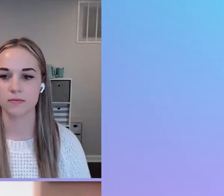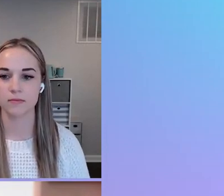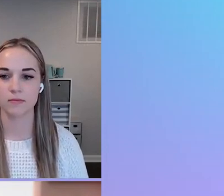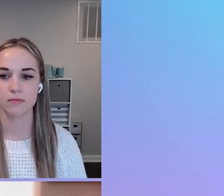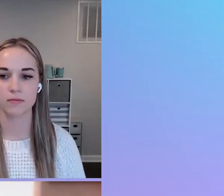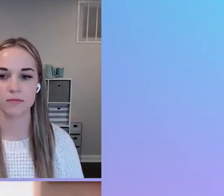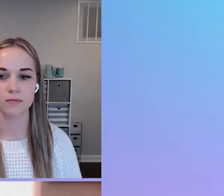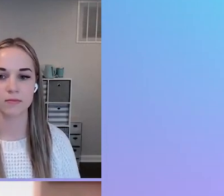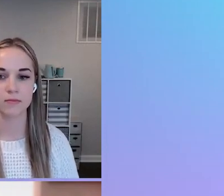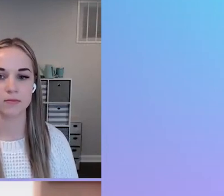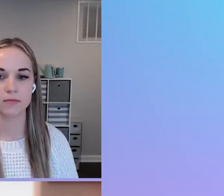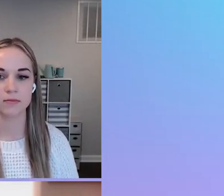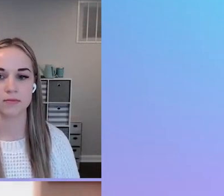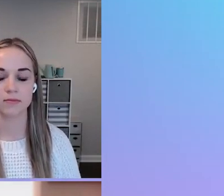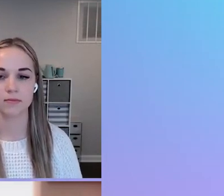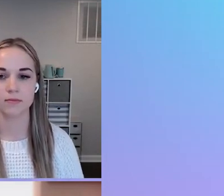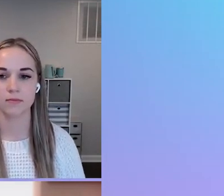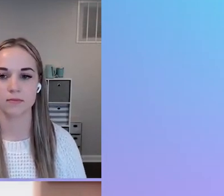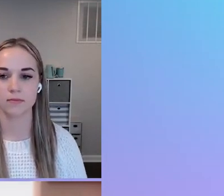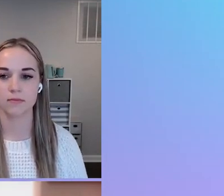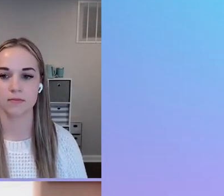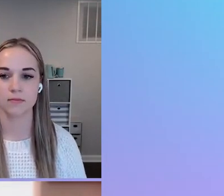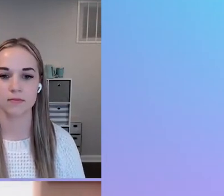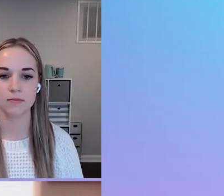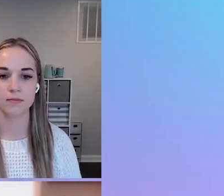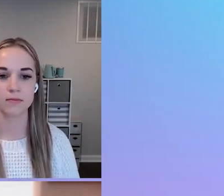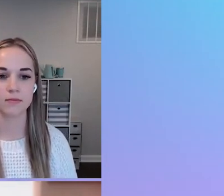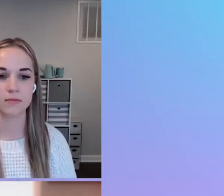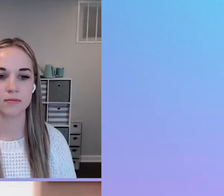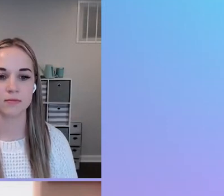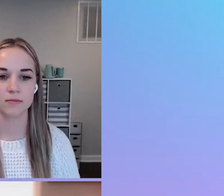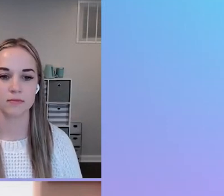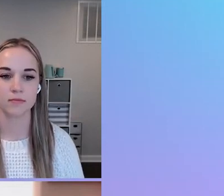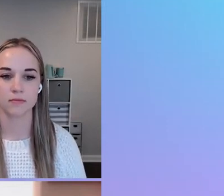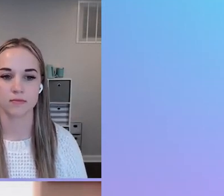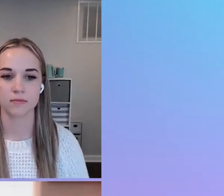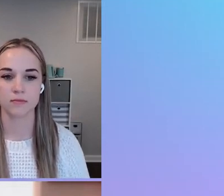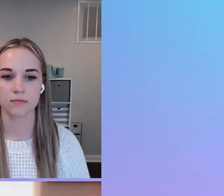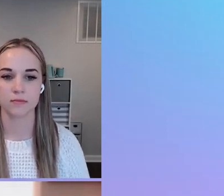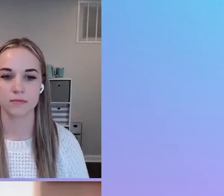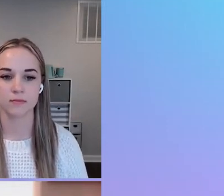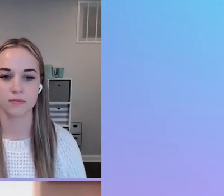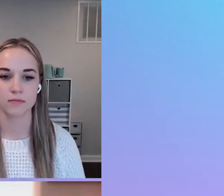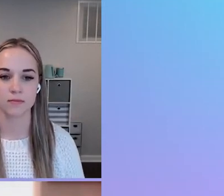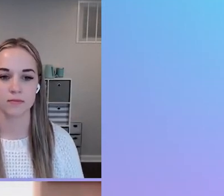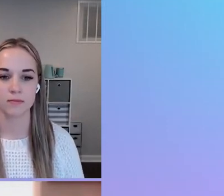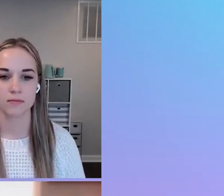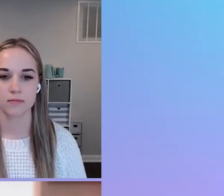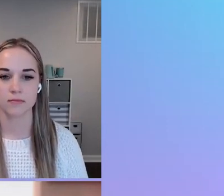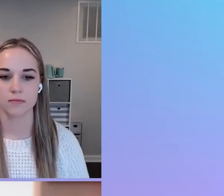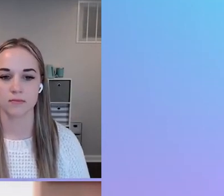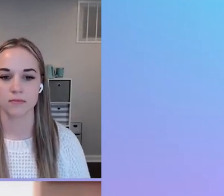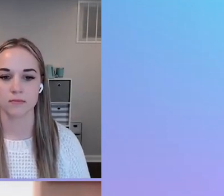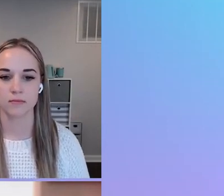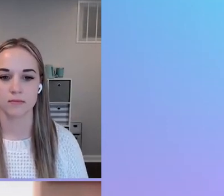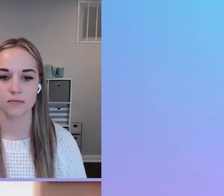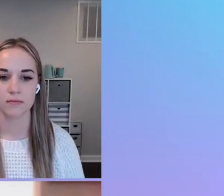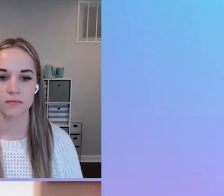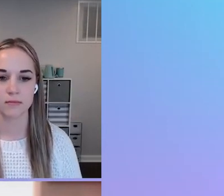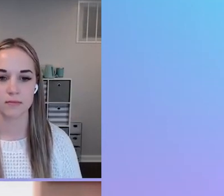about 5 customers, and that was another way that they were able to really kind of begin